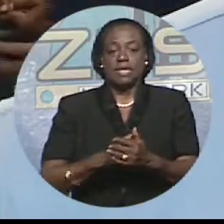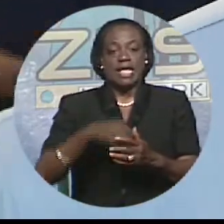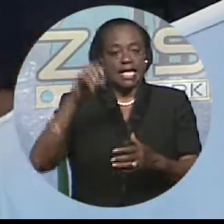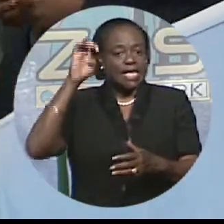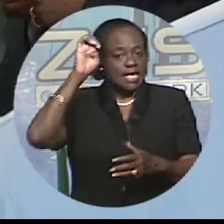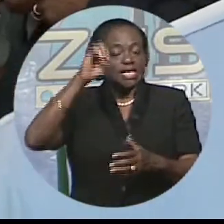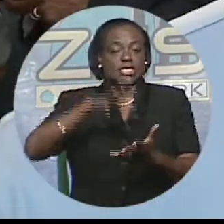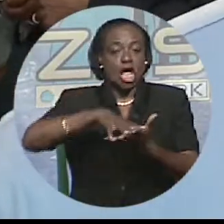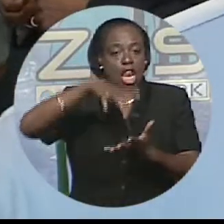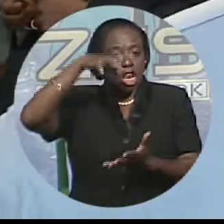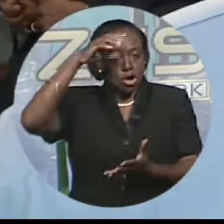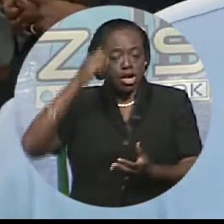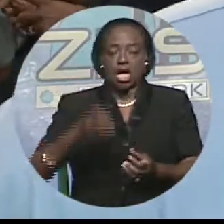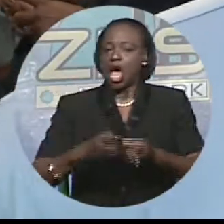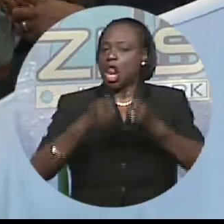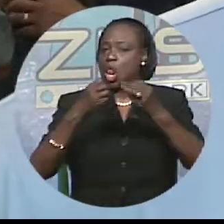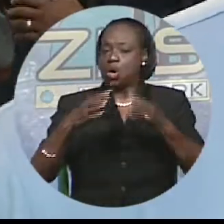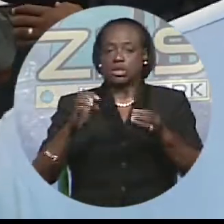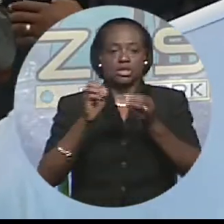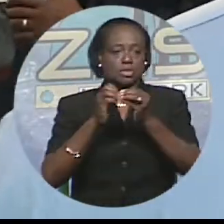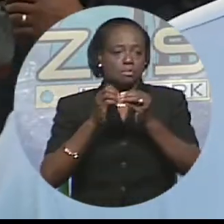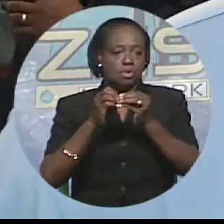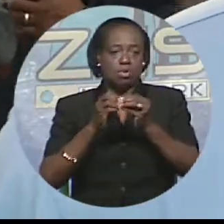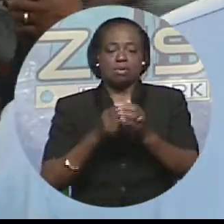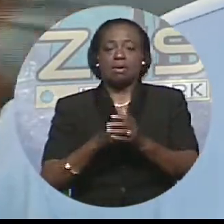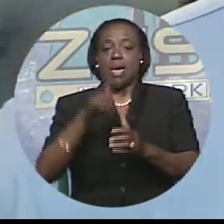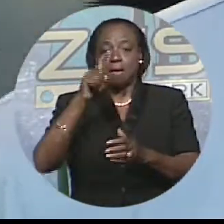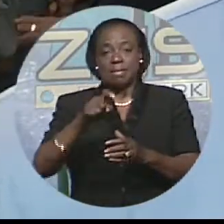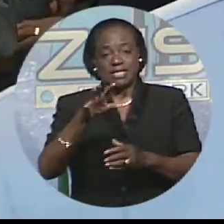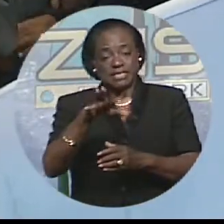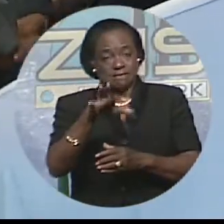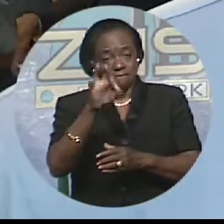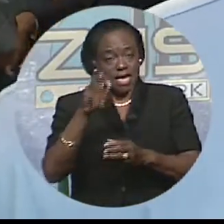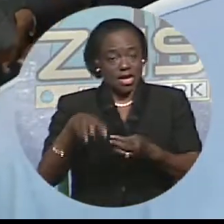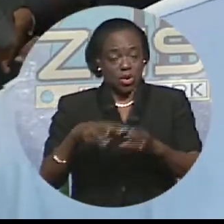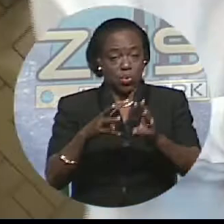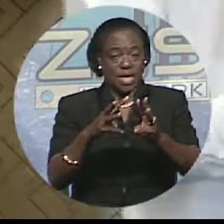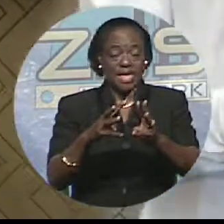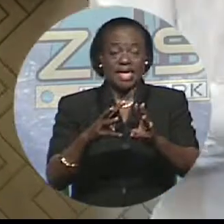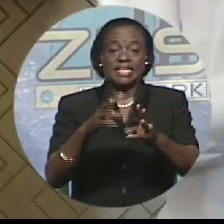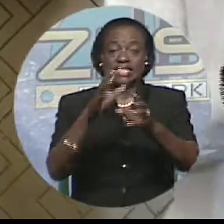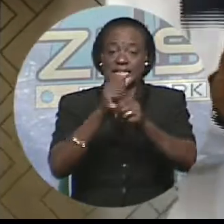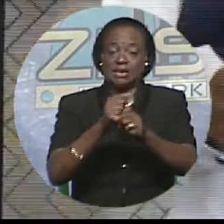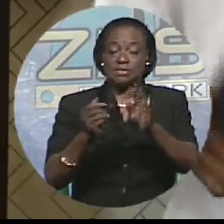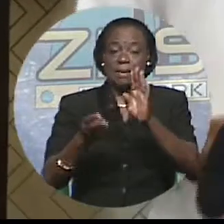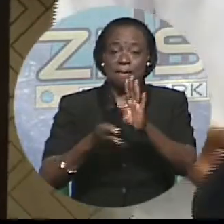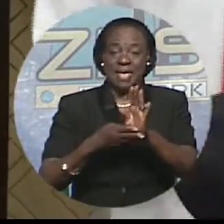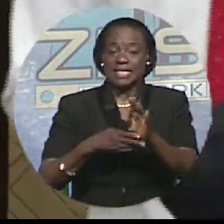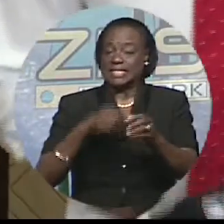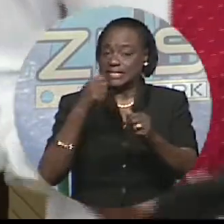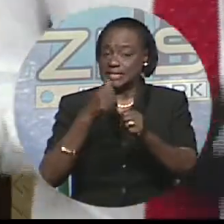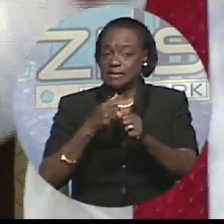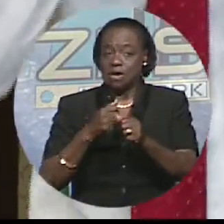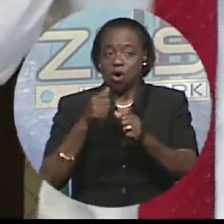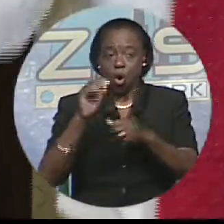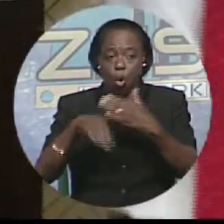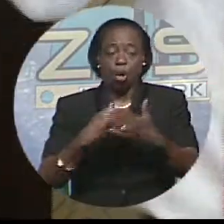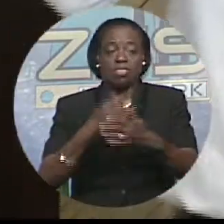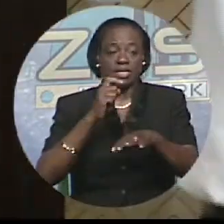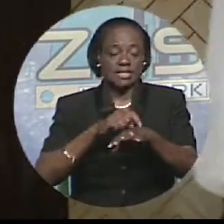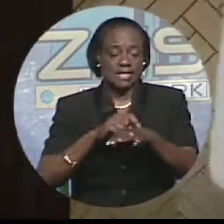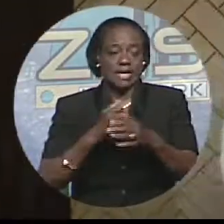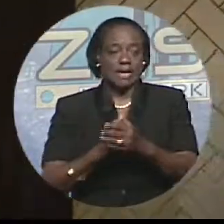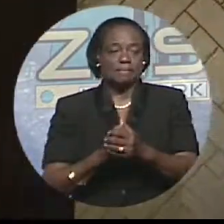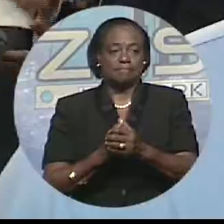more, getting on base. He's got to find a way to get on base consistently and to use that speed to his advantage. All you kids need is structure.